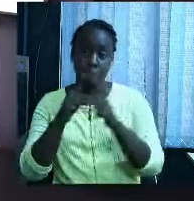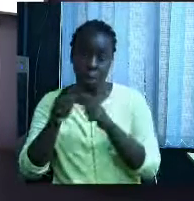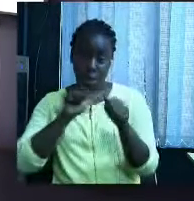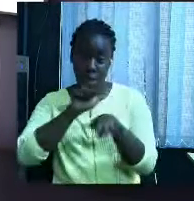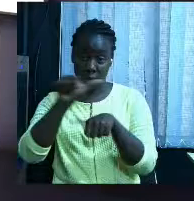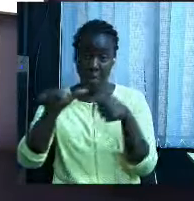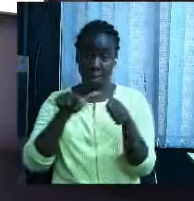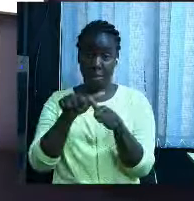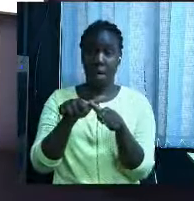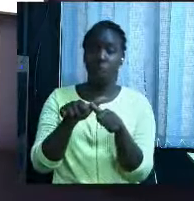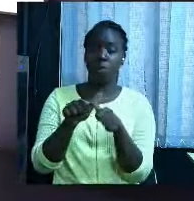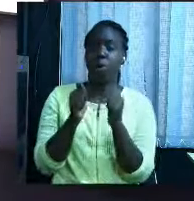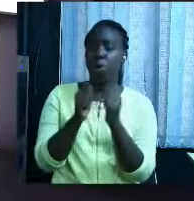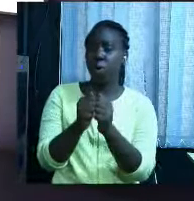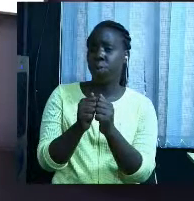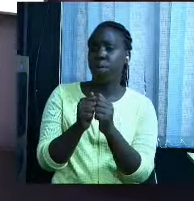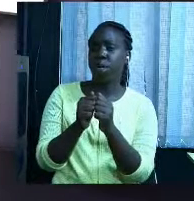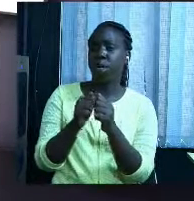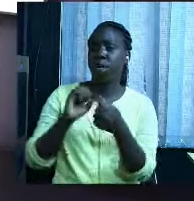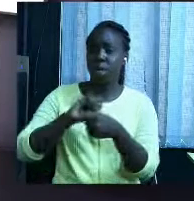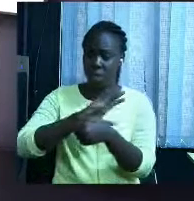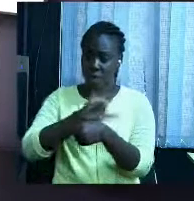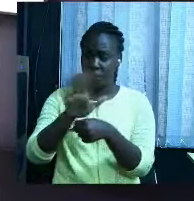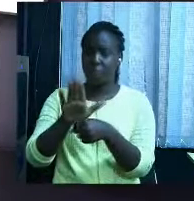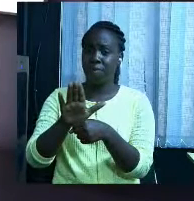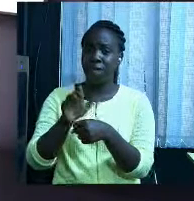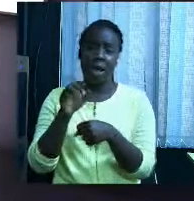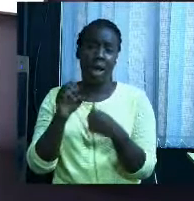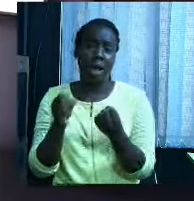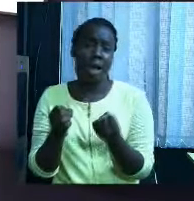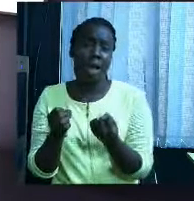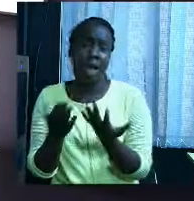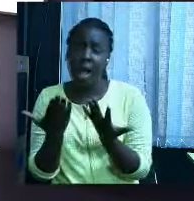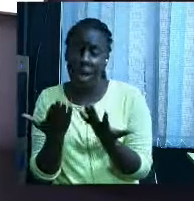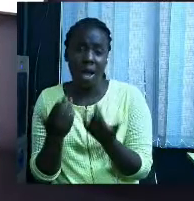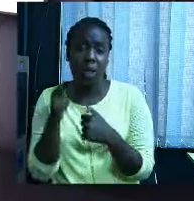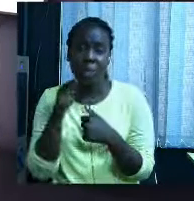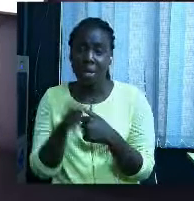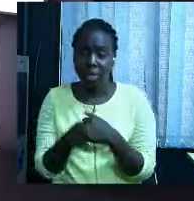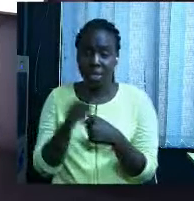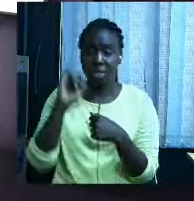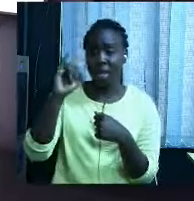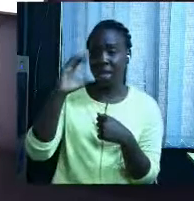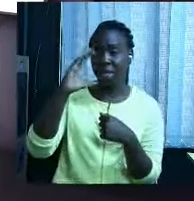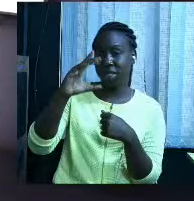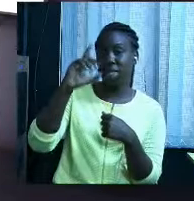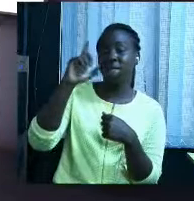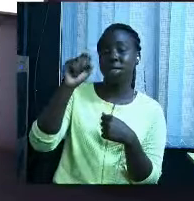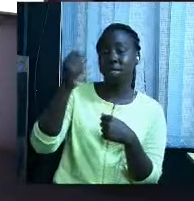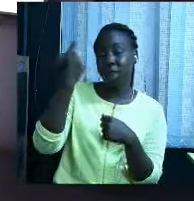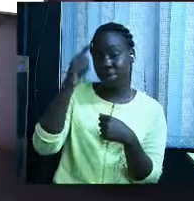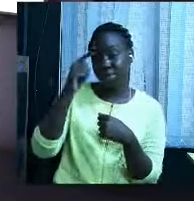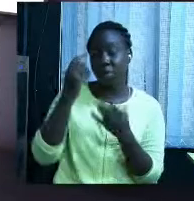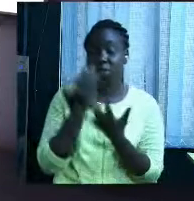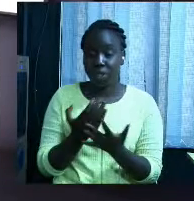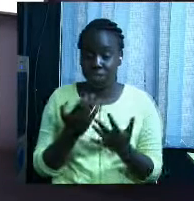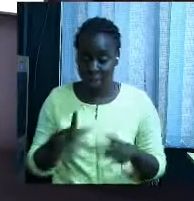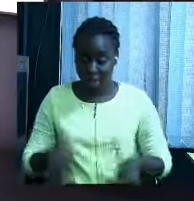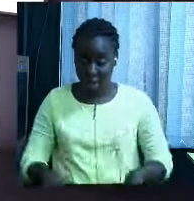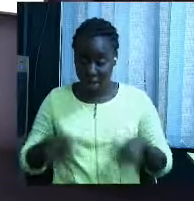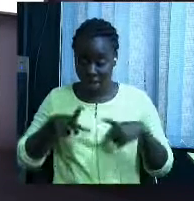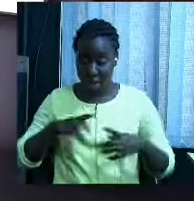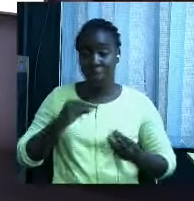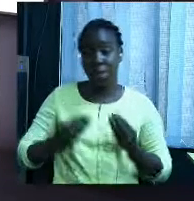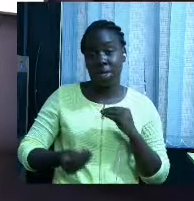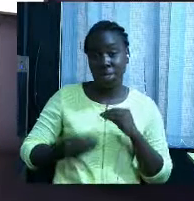with COVID, how is it ICT inclusivity being done, especially to children living with disability as regards